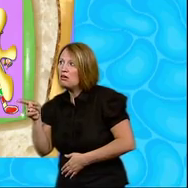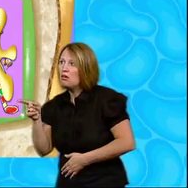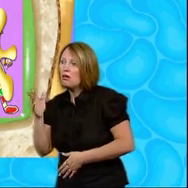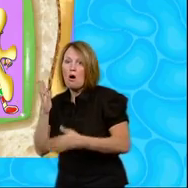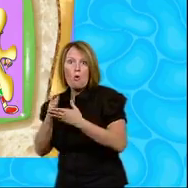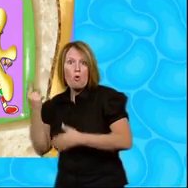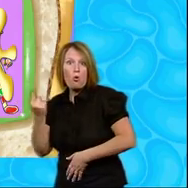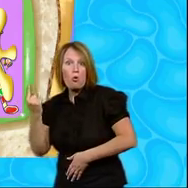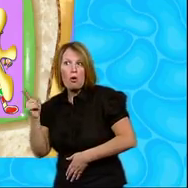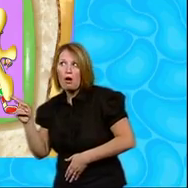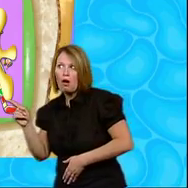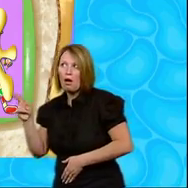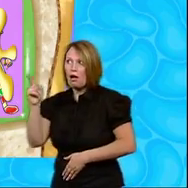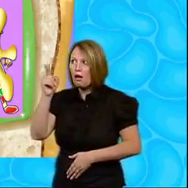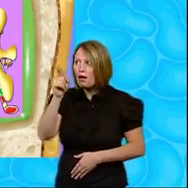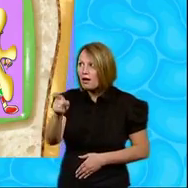say it.